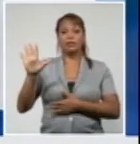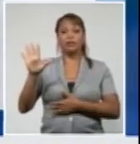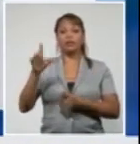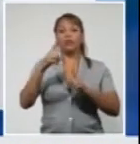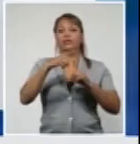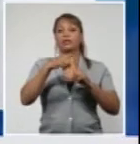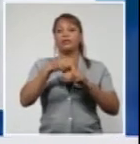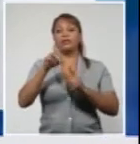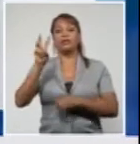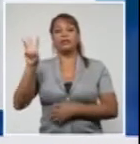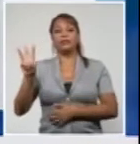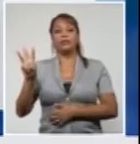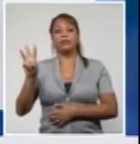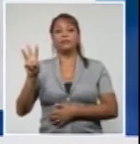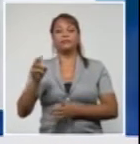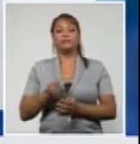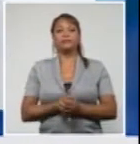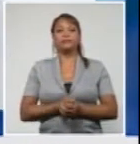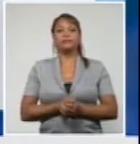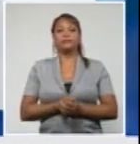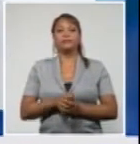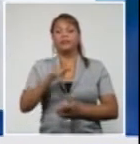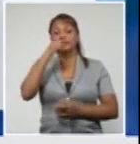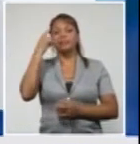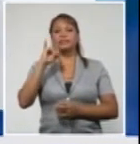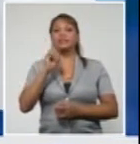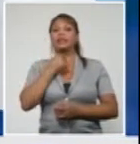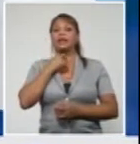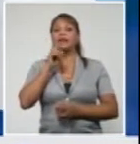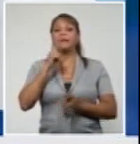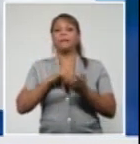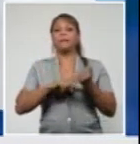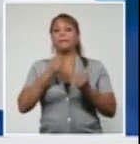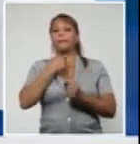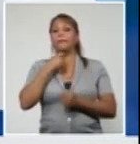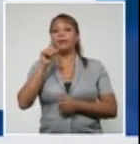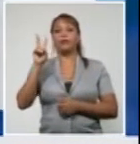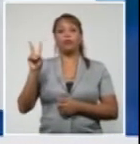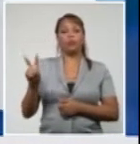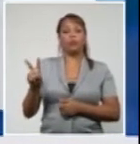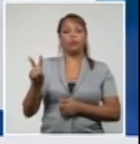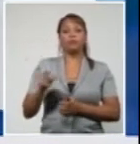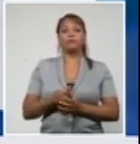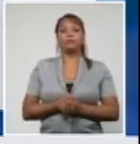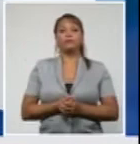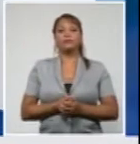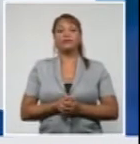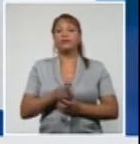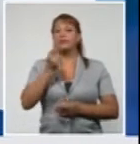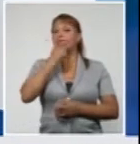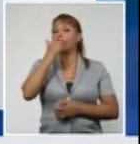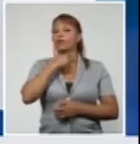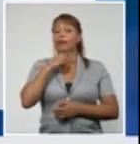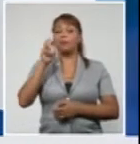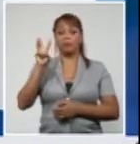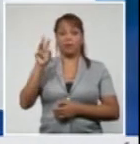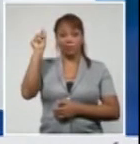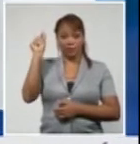Finally, the 3 cases from Ciego de Ávila all belong to the municipality of the same name.